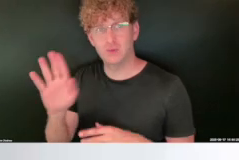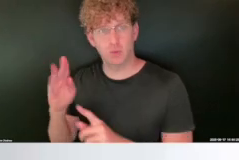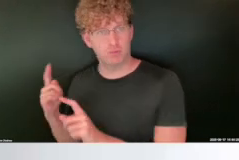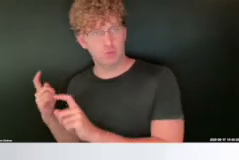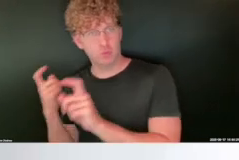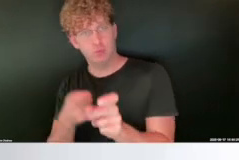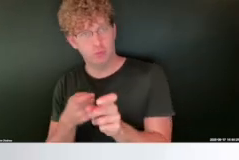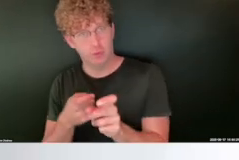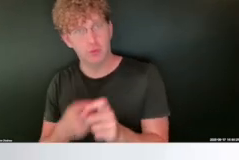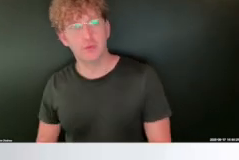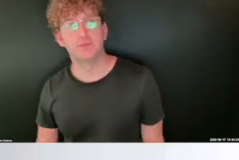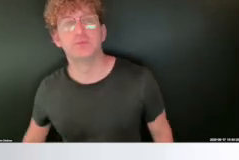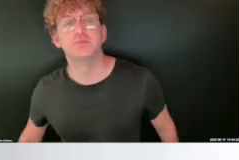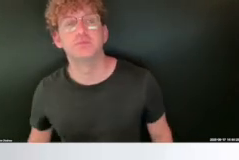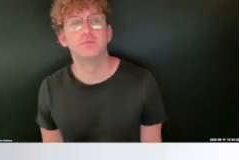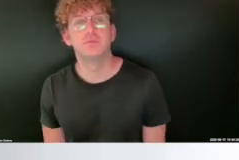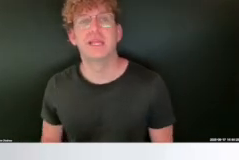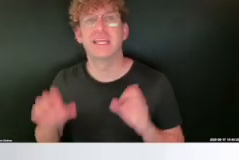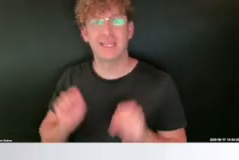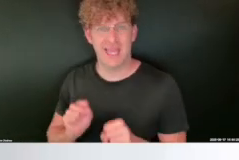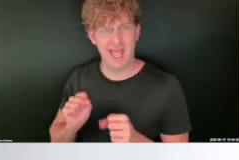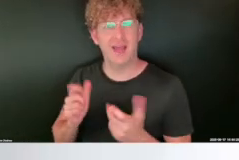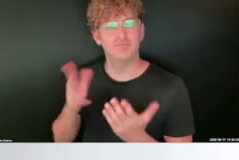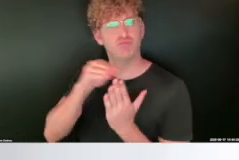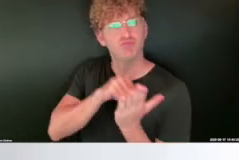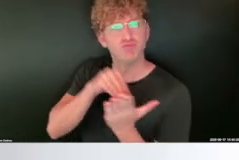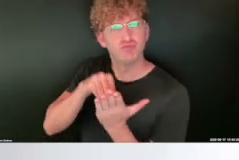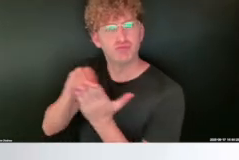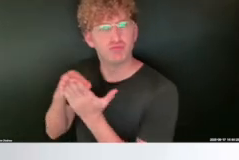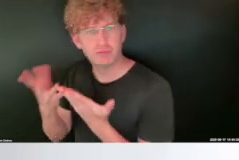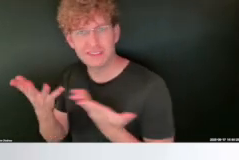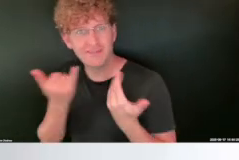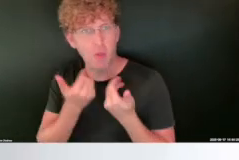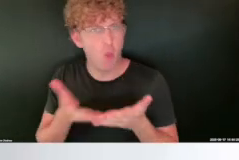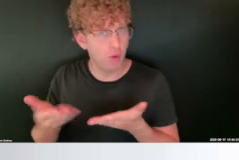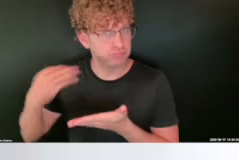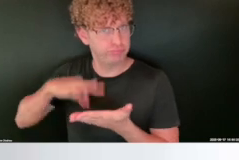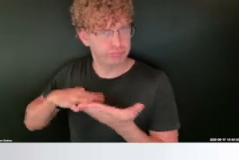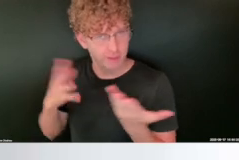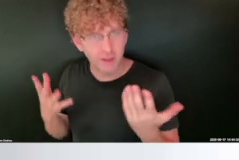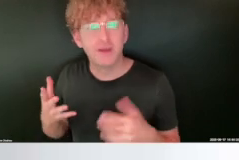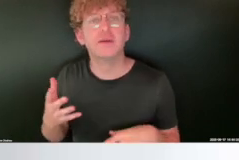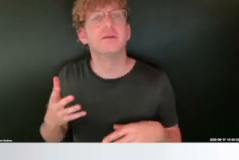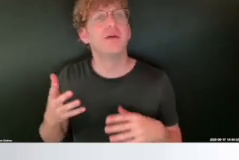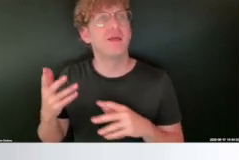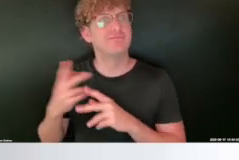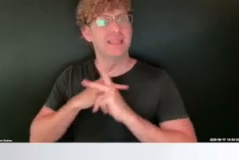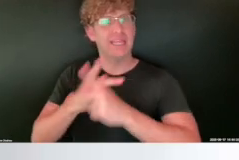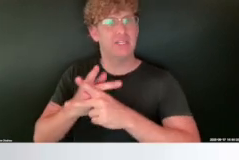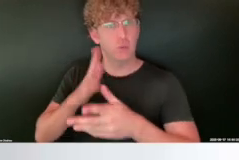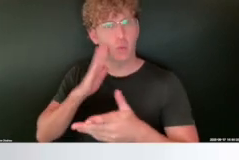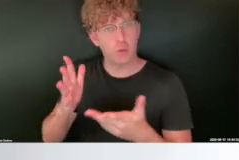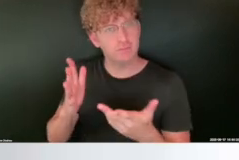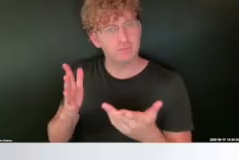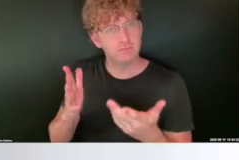With these funds available, lenders are better equipped to lend to businesses that need more assistance and may typically offer more favorable terms than they